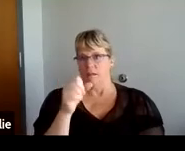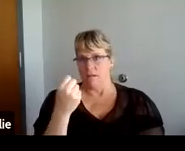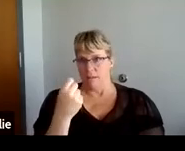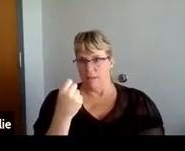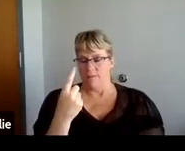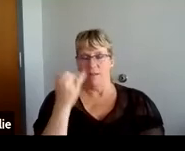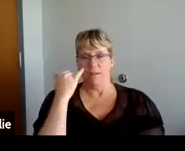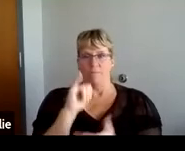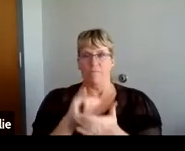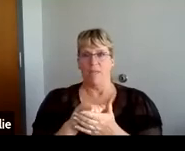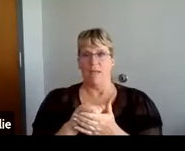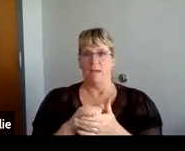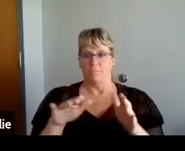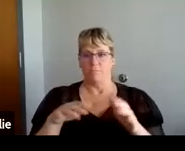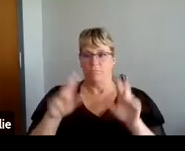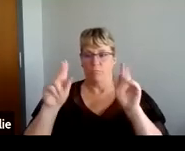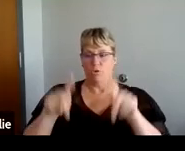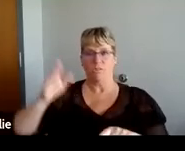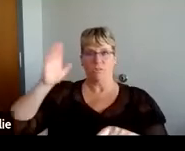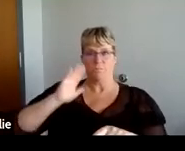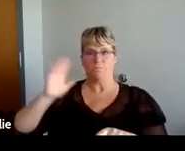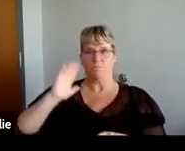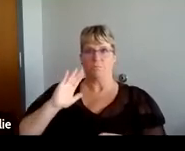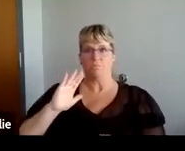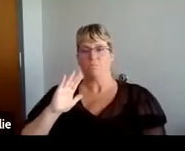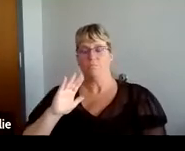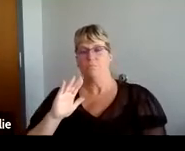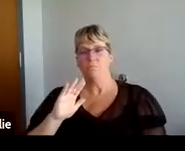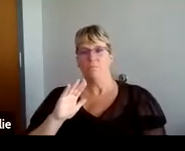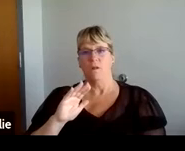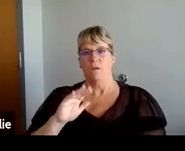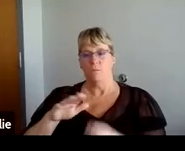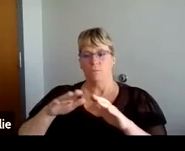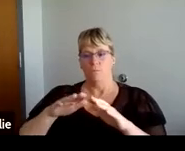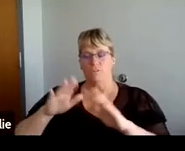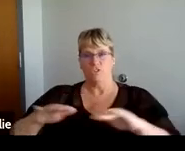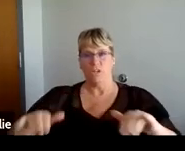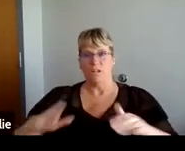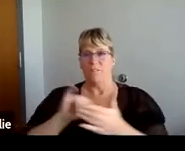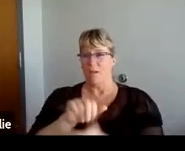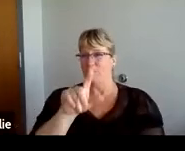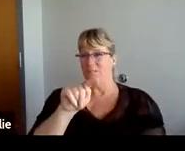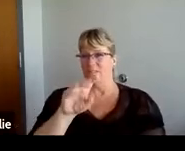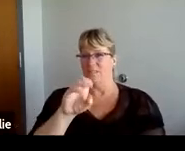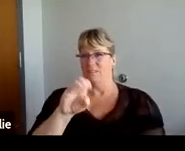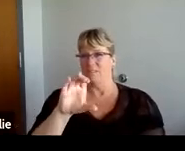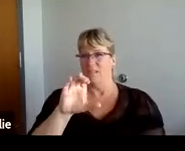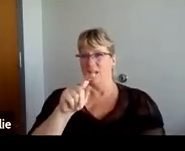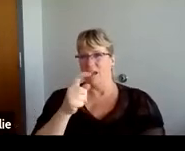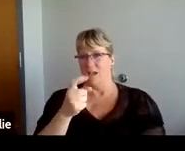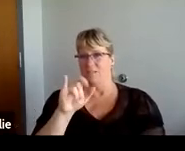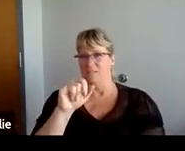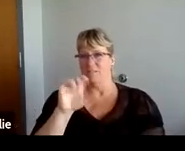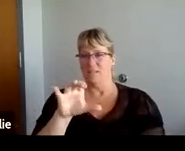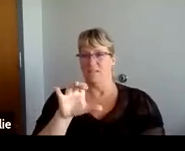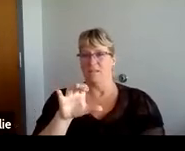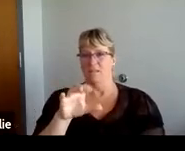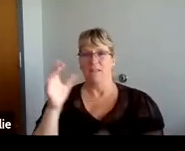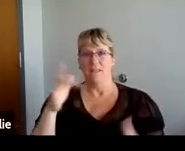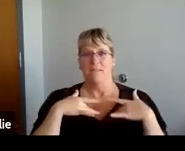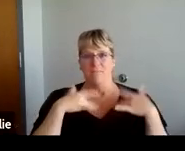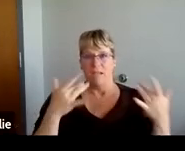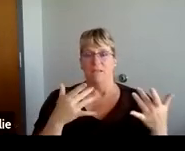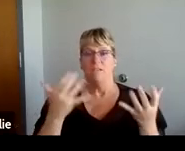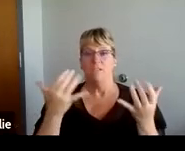the individual was a child back in that period of time, that was a toxic and traumatic event. Our children today are